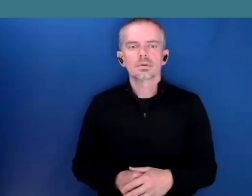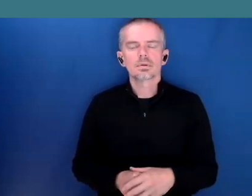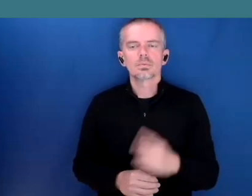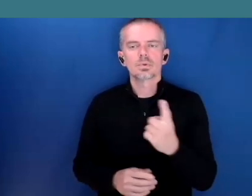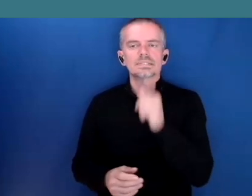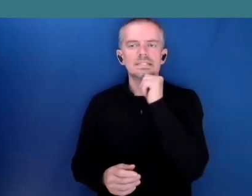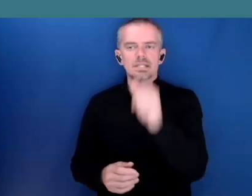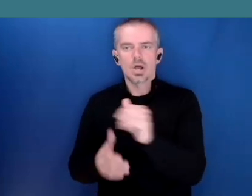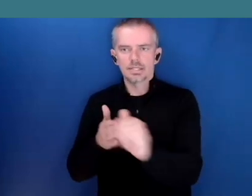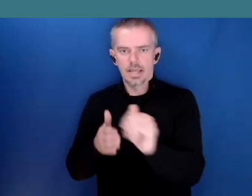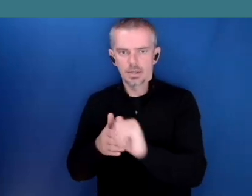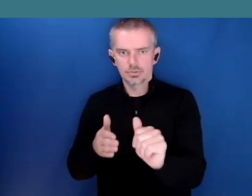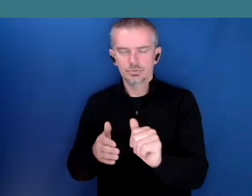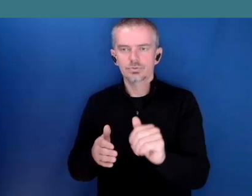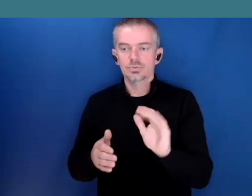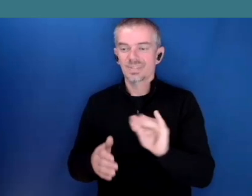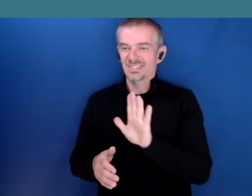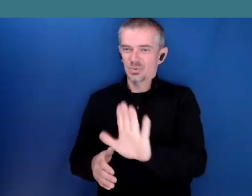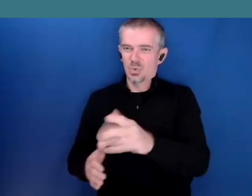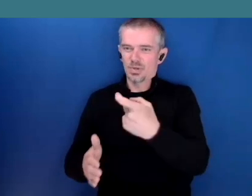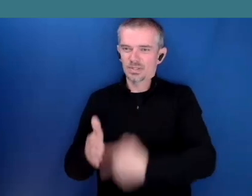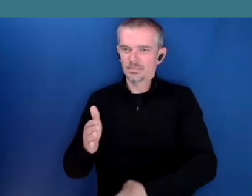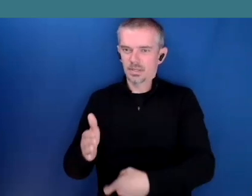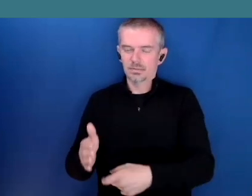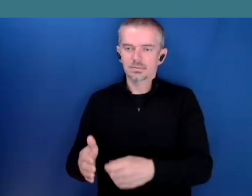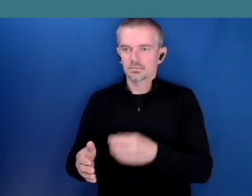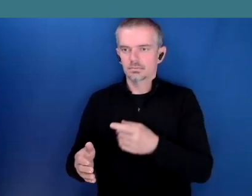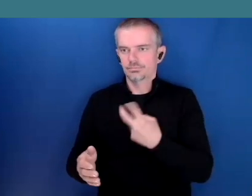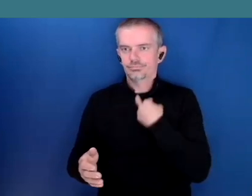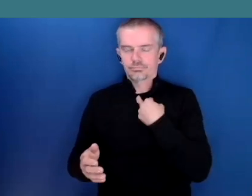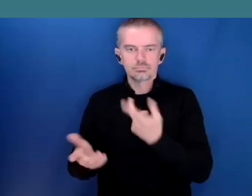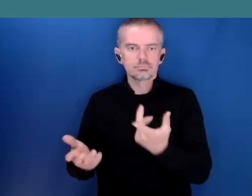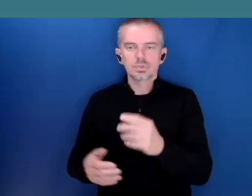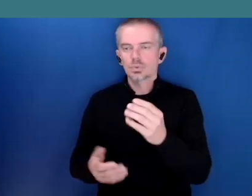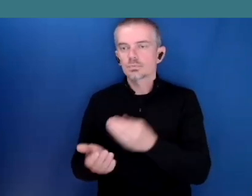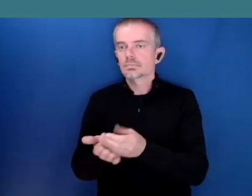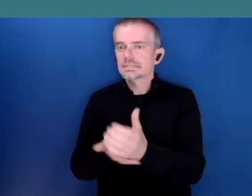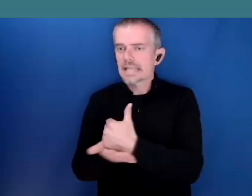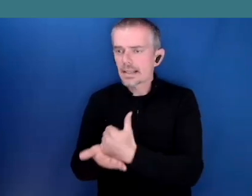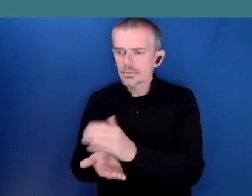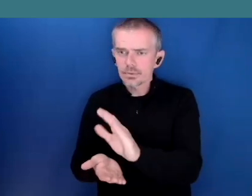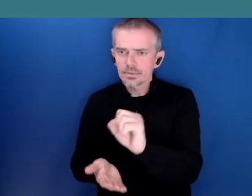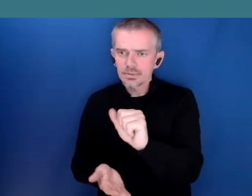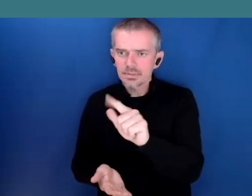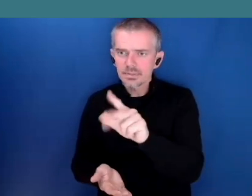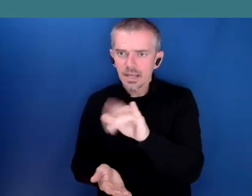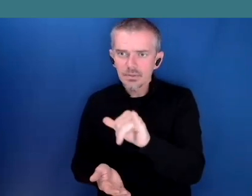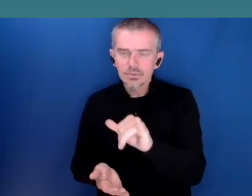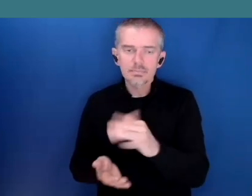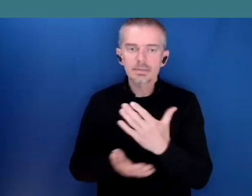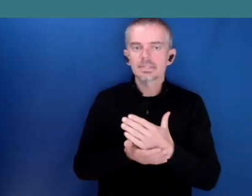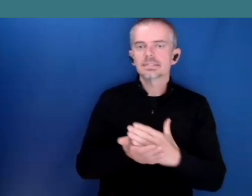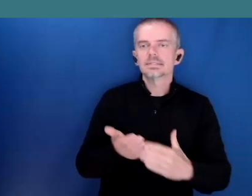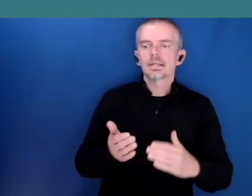a partner. So it's a salary that you may be paying. So maybe there's a few hours that we can match to the